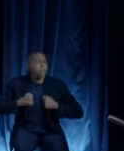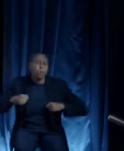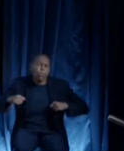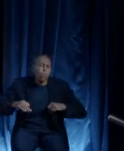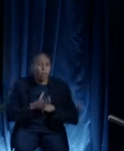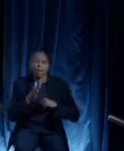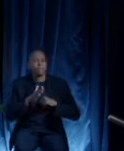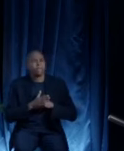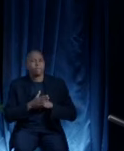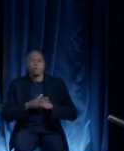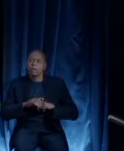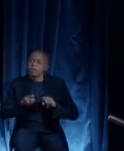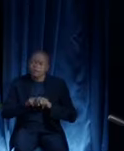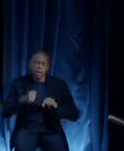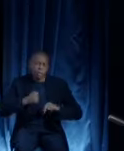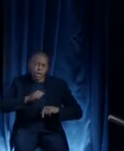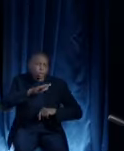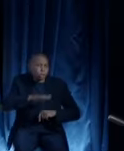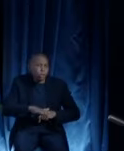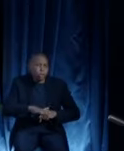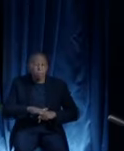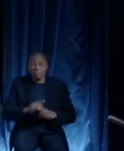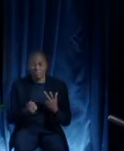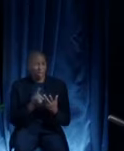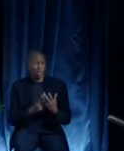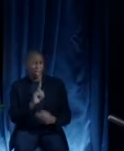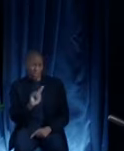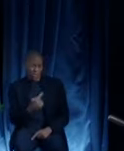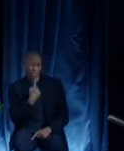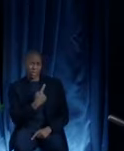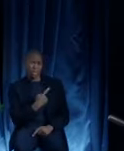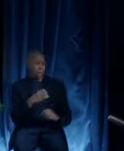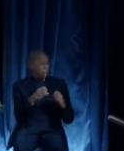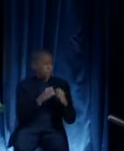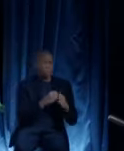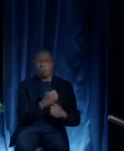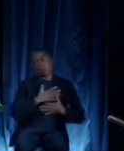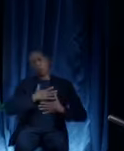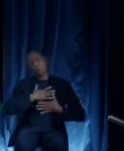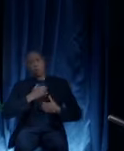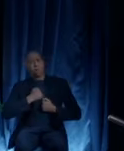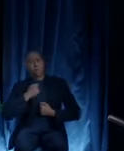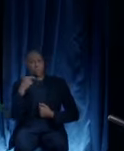other men who also refer to Buckingham as their son,